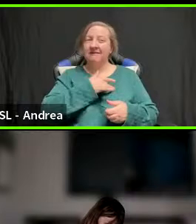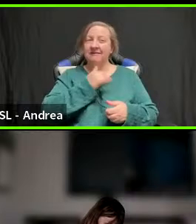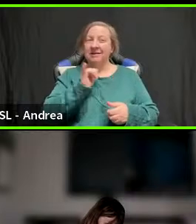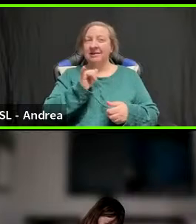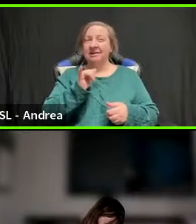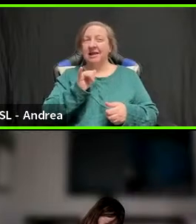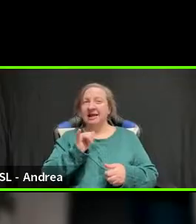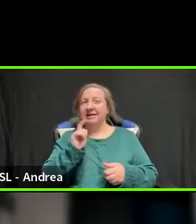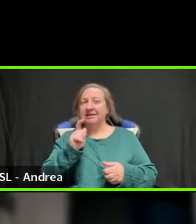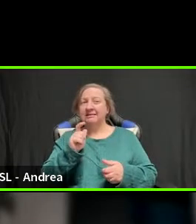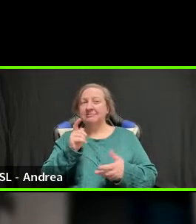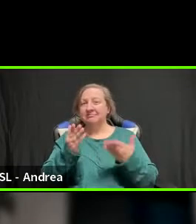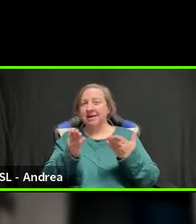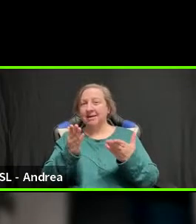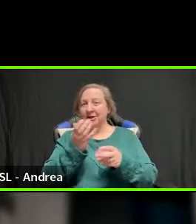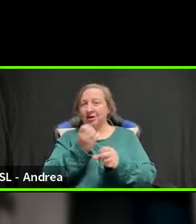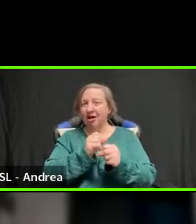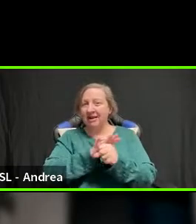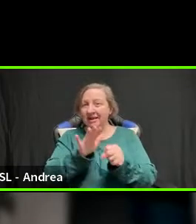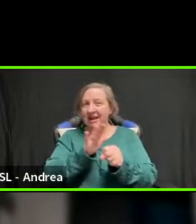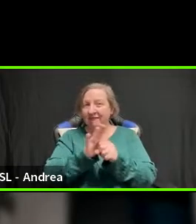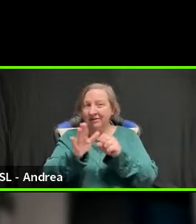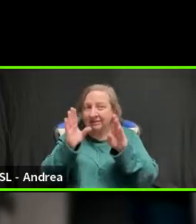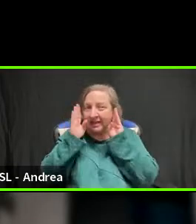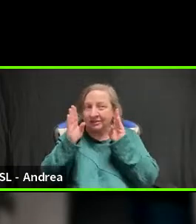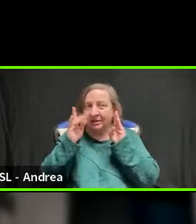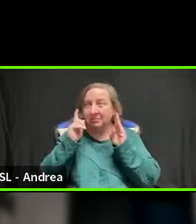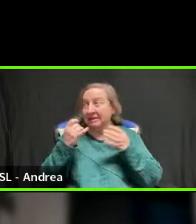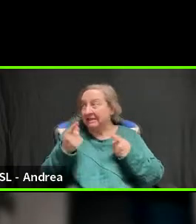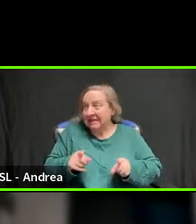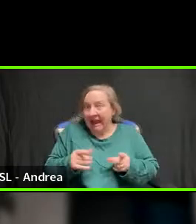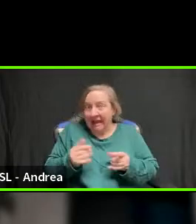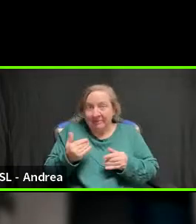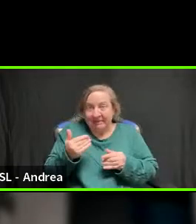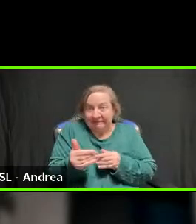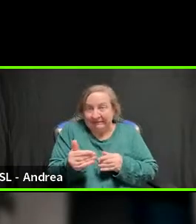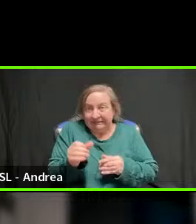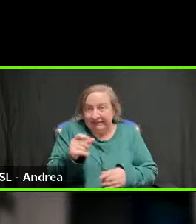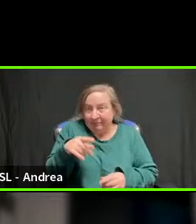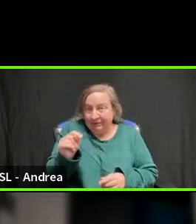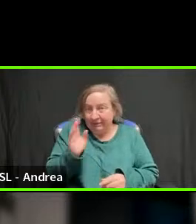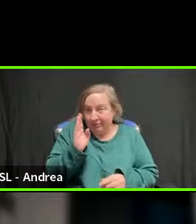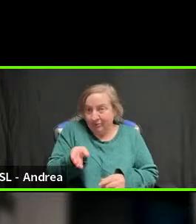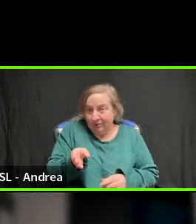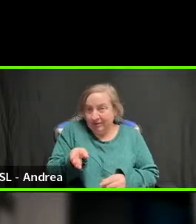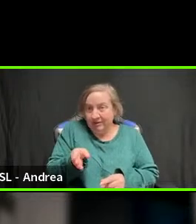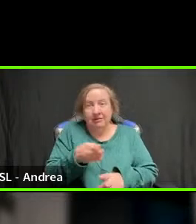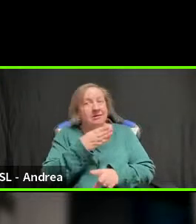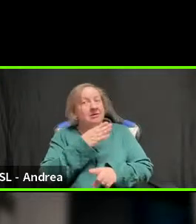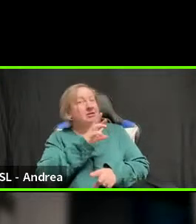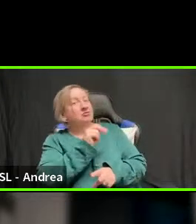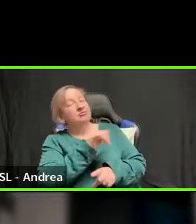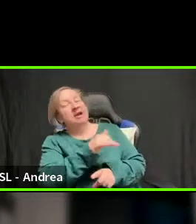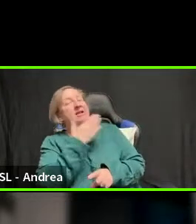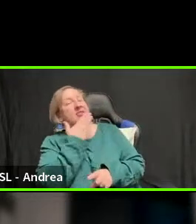got as much attention as it probably should, since it's happening starting in September. Yeah, thanks for that, Dina.